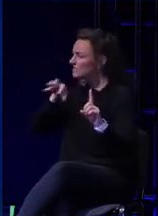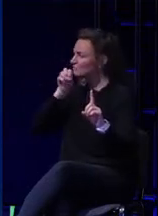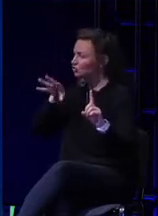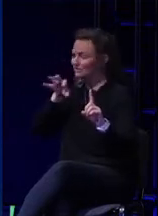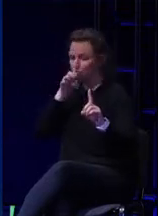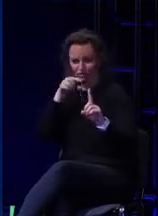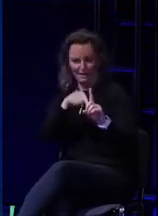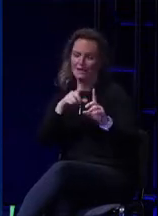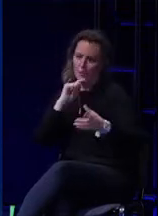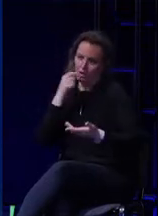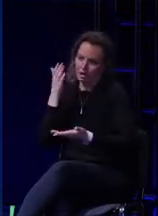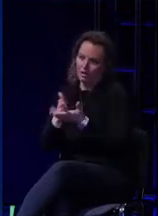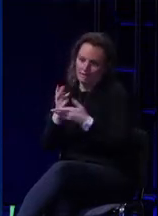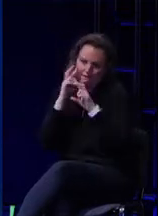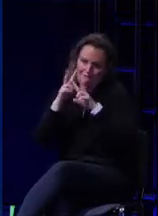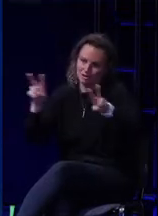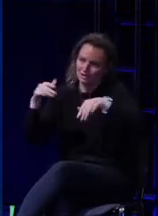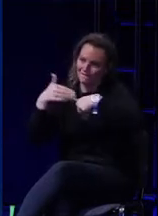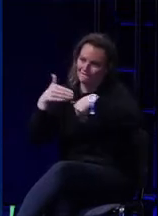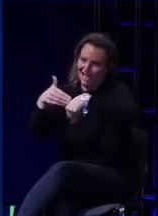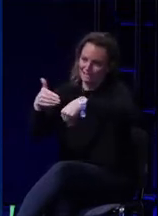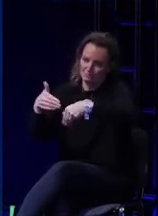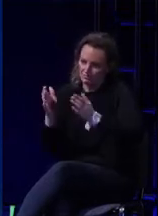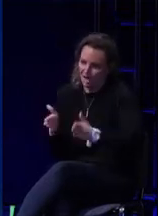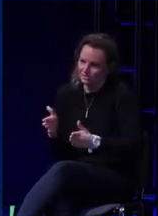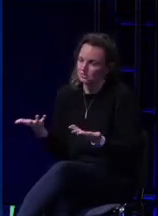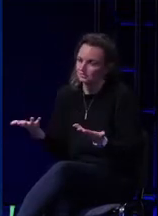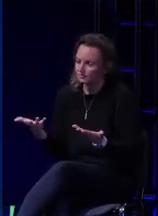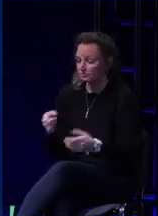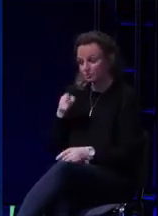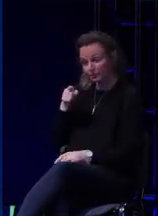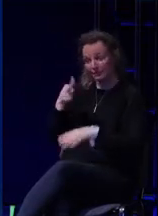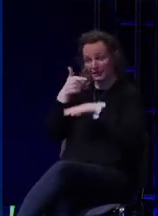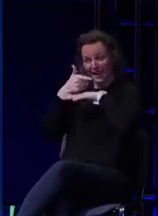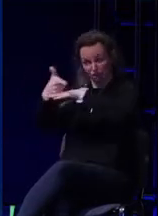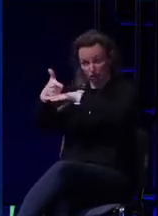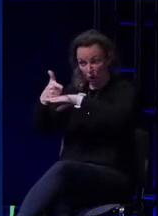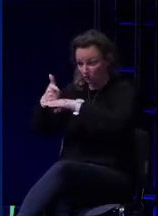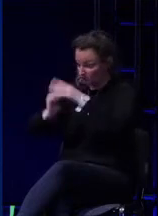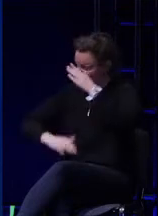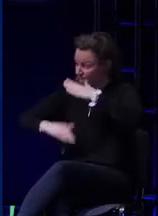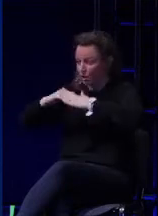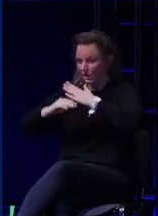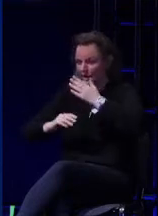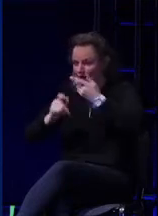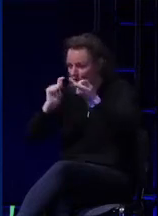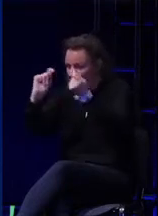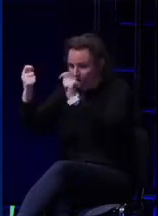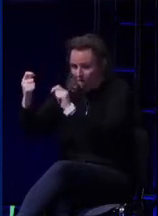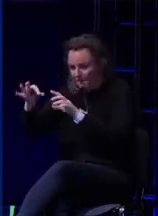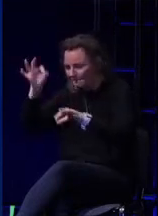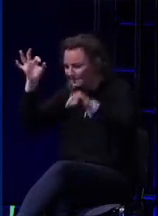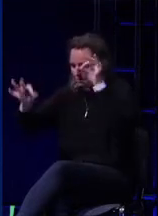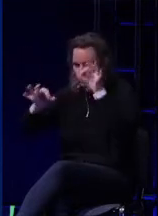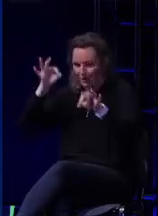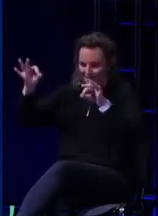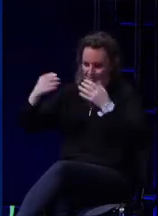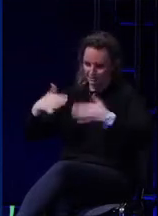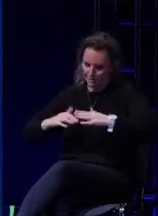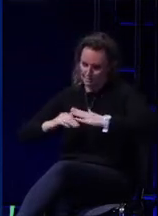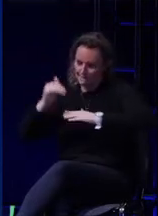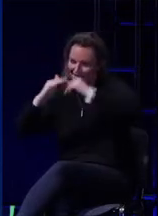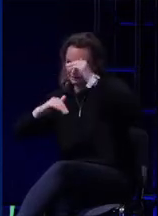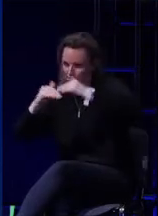part. So that's like that shot is completely built together with, you know, the elements that I shot, and